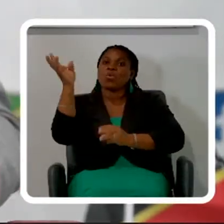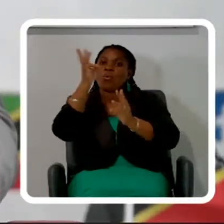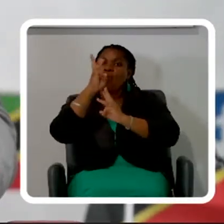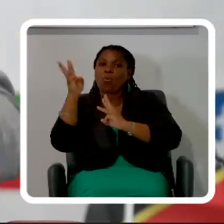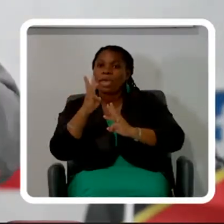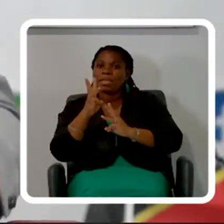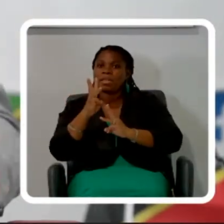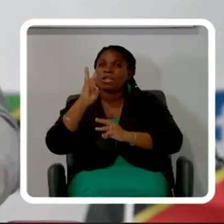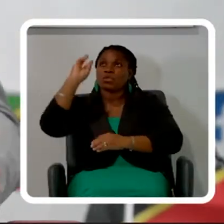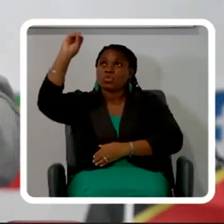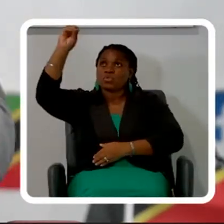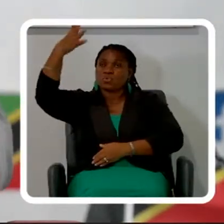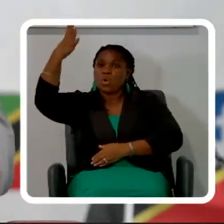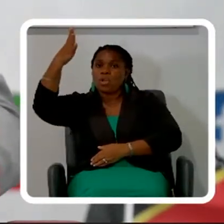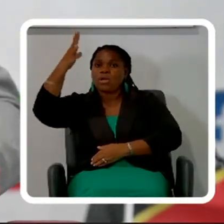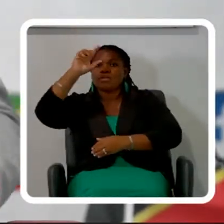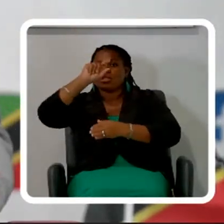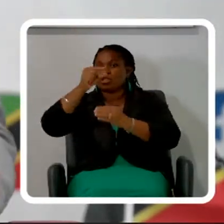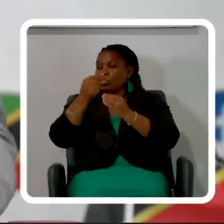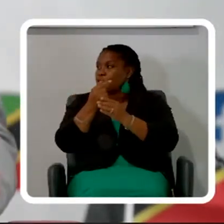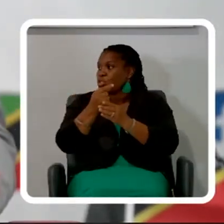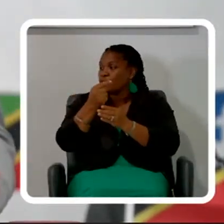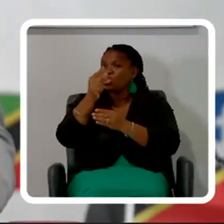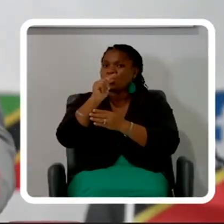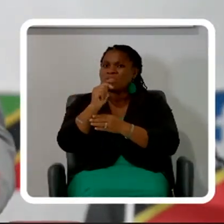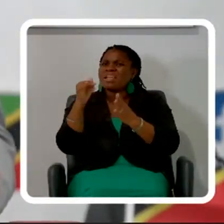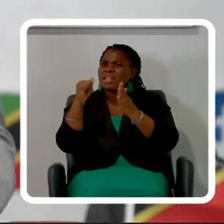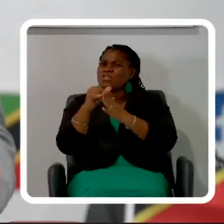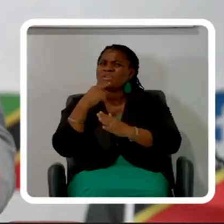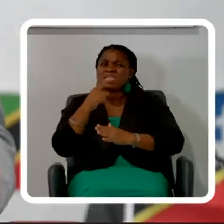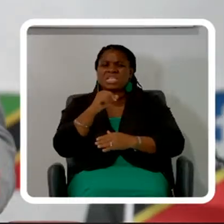why I've said, when it comes to Nevis, I'm not going to play any politics.